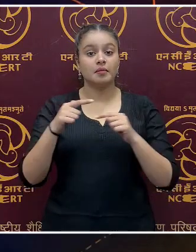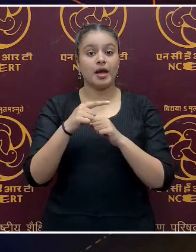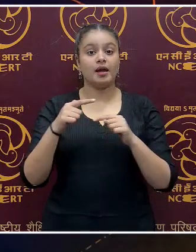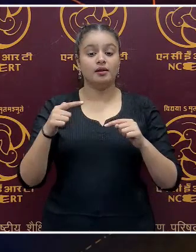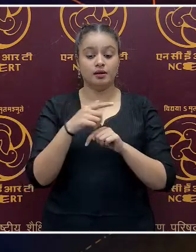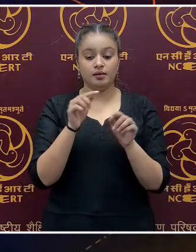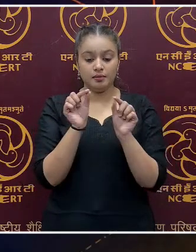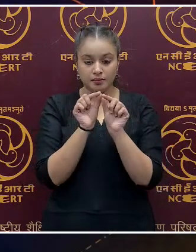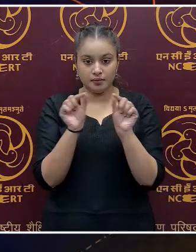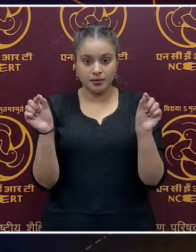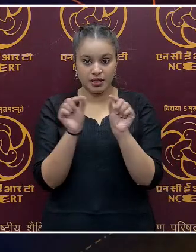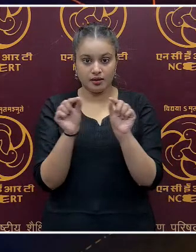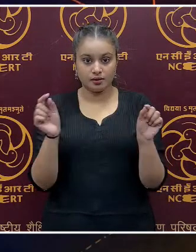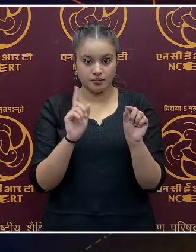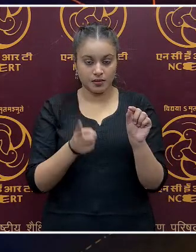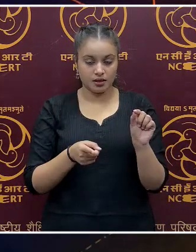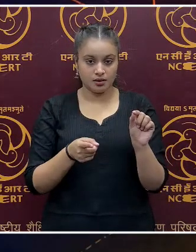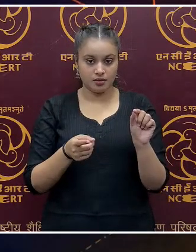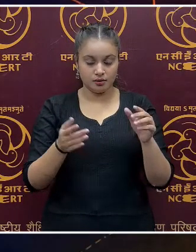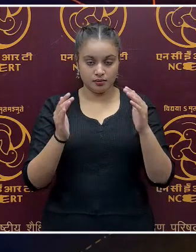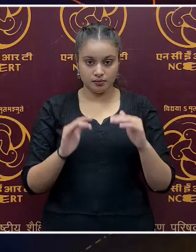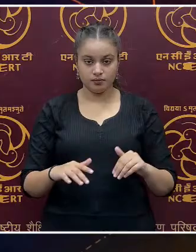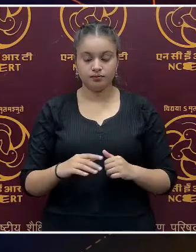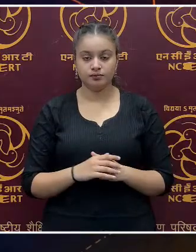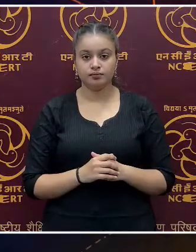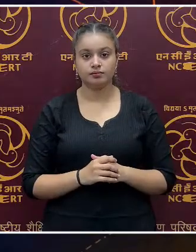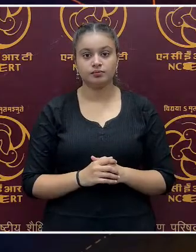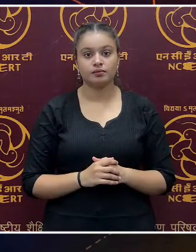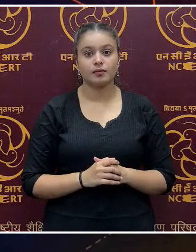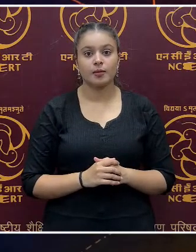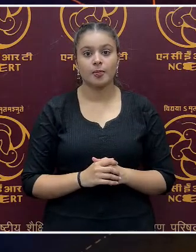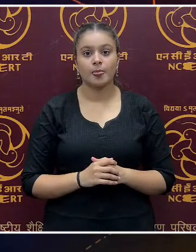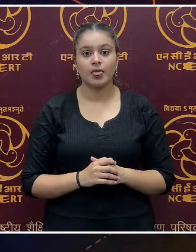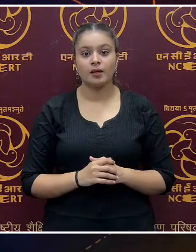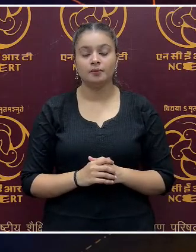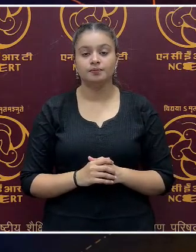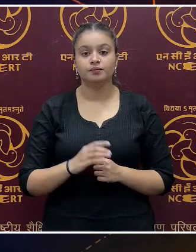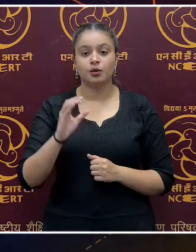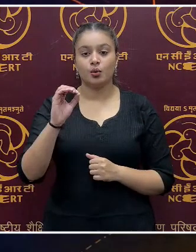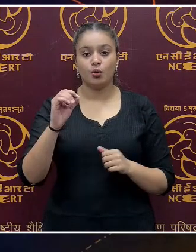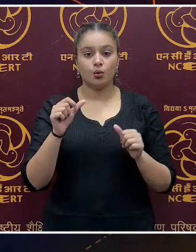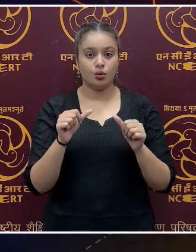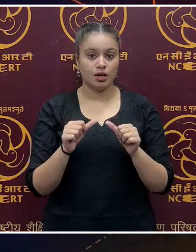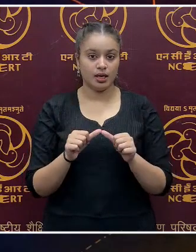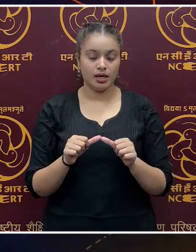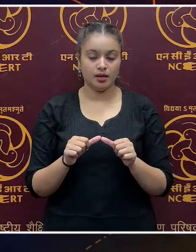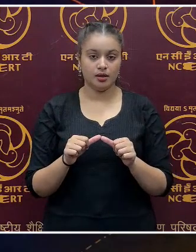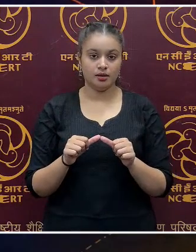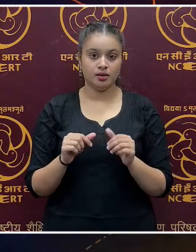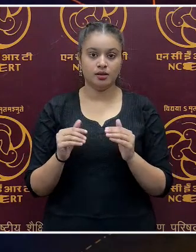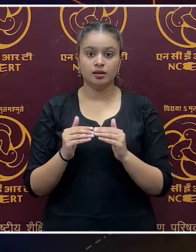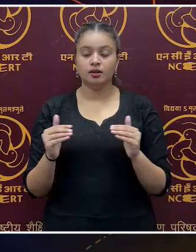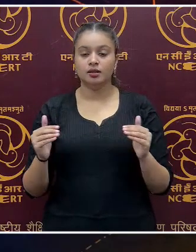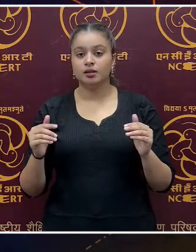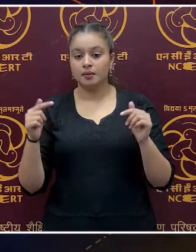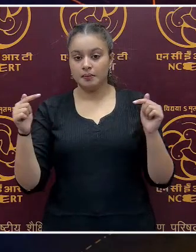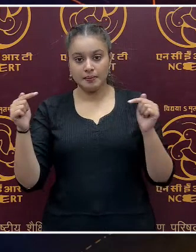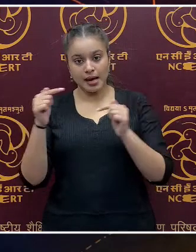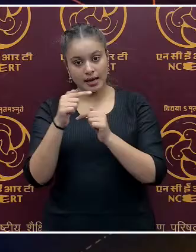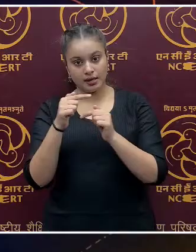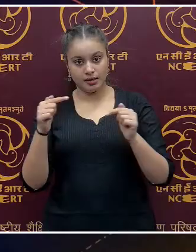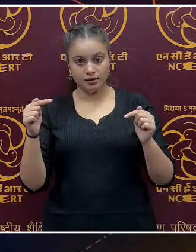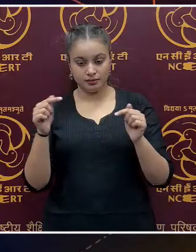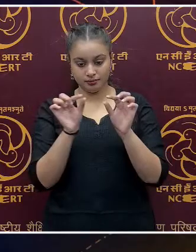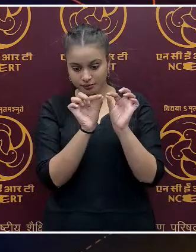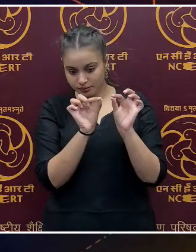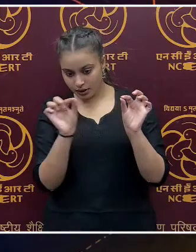baseline. So, here this arm OA, it is exactly parallel to the